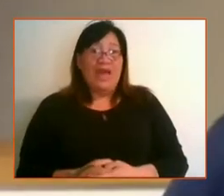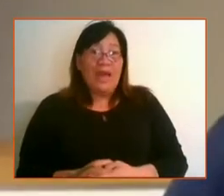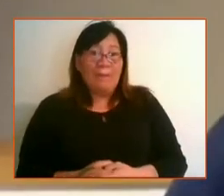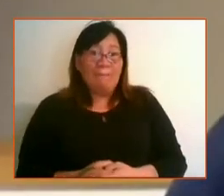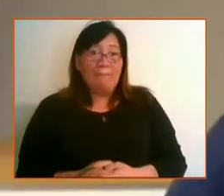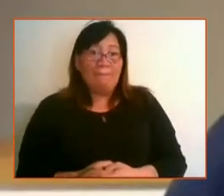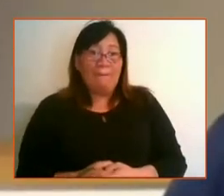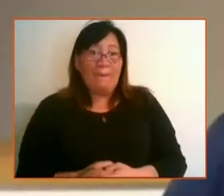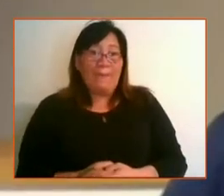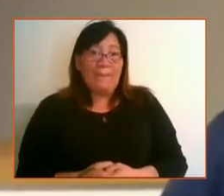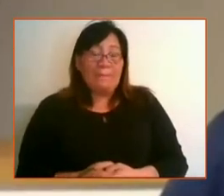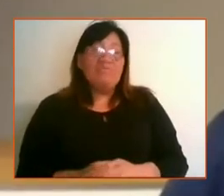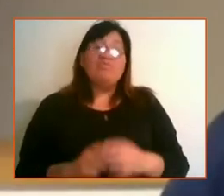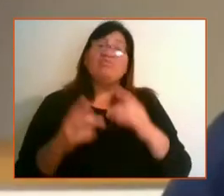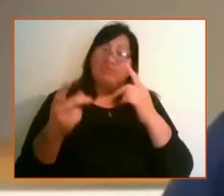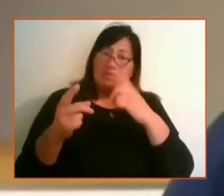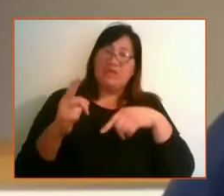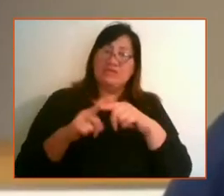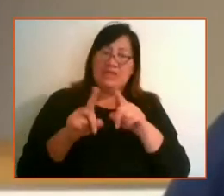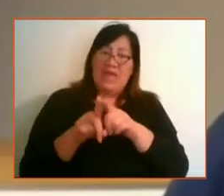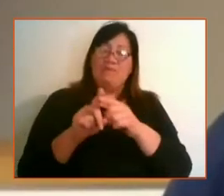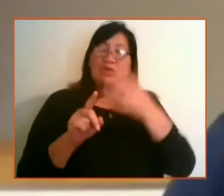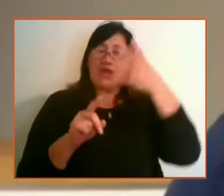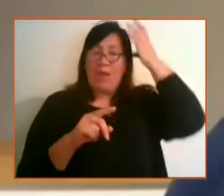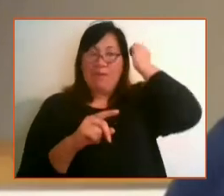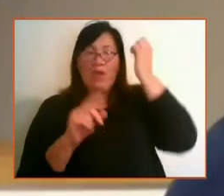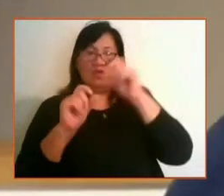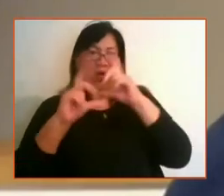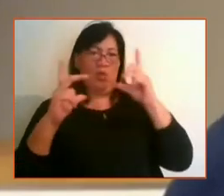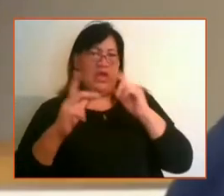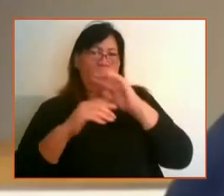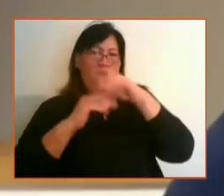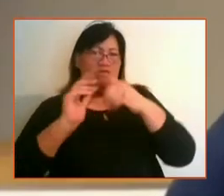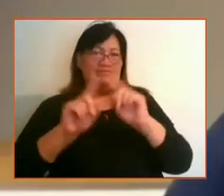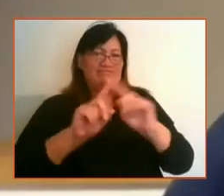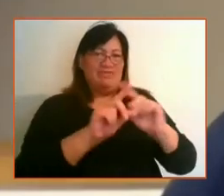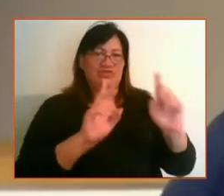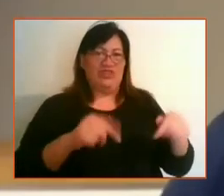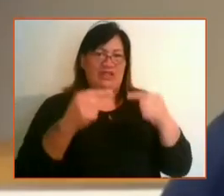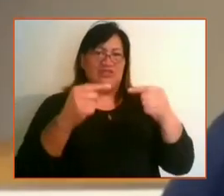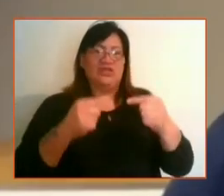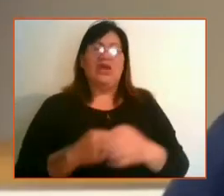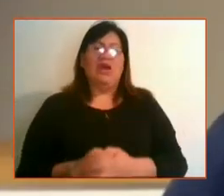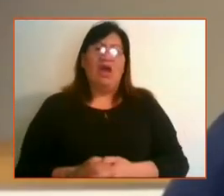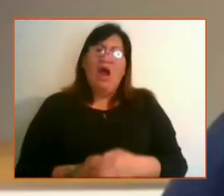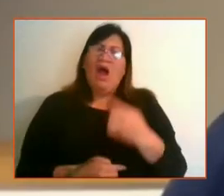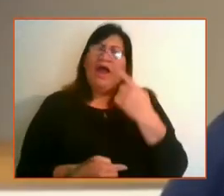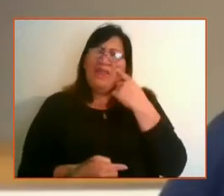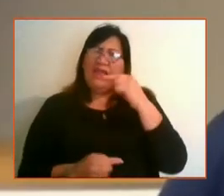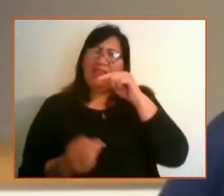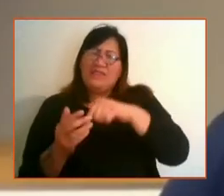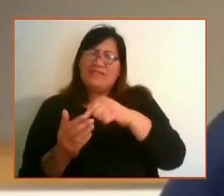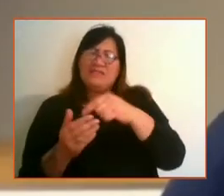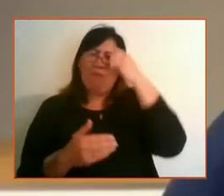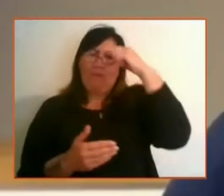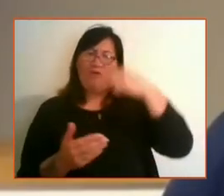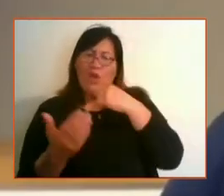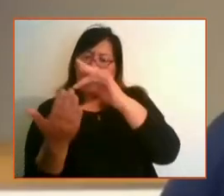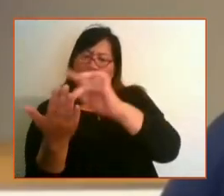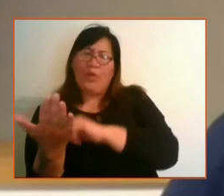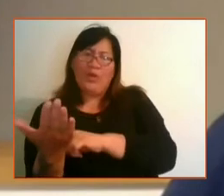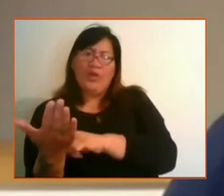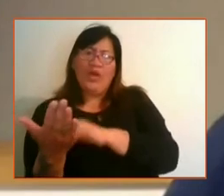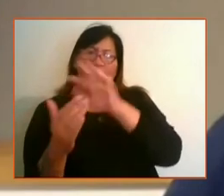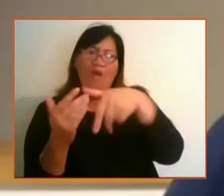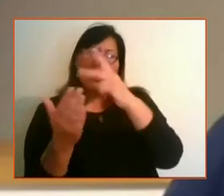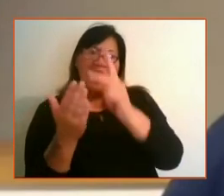and Carmel is well aware of those. And I think that this is a portfolio that I think the comments be made where there could